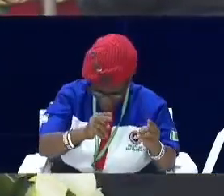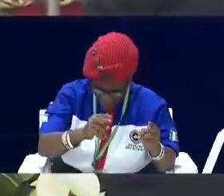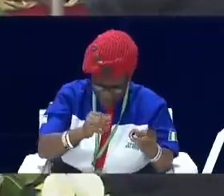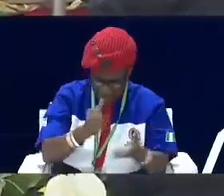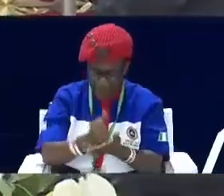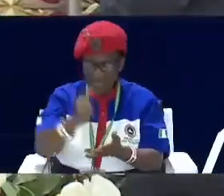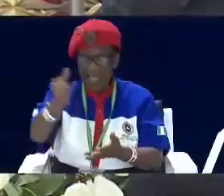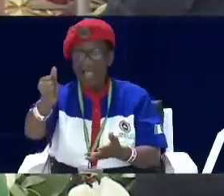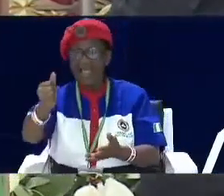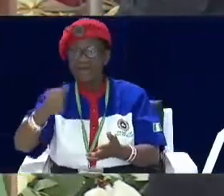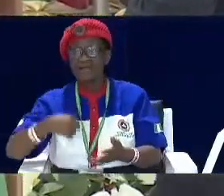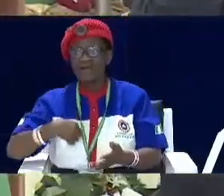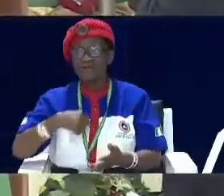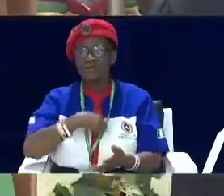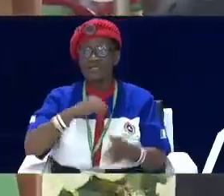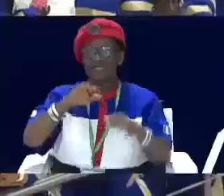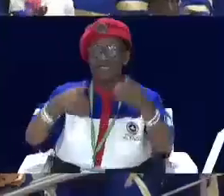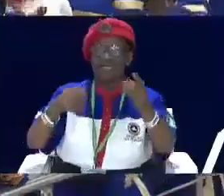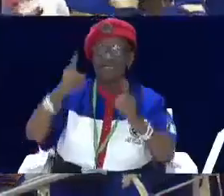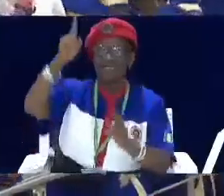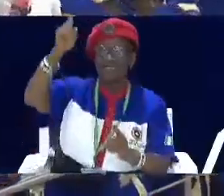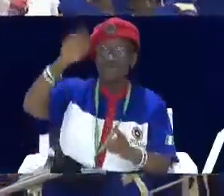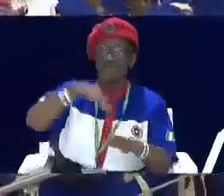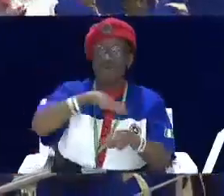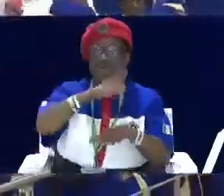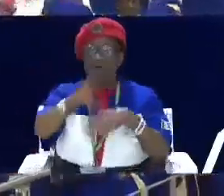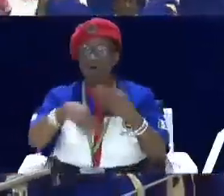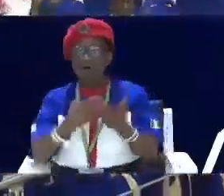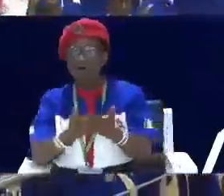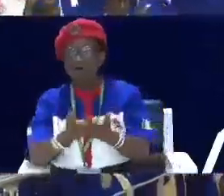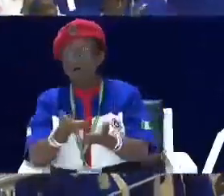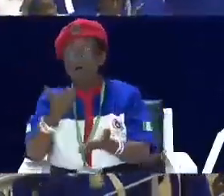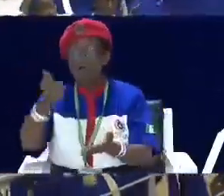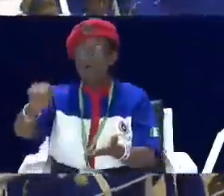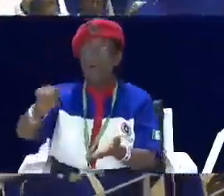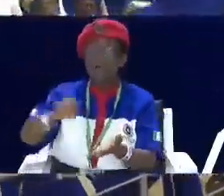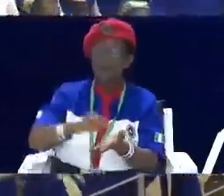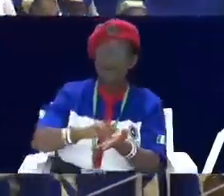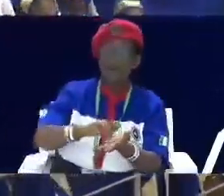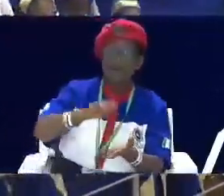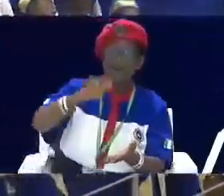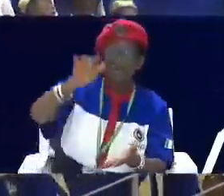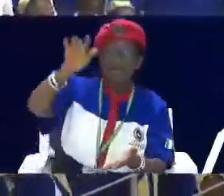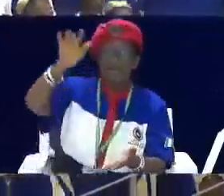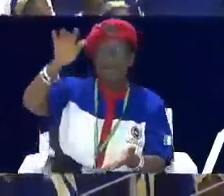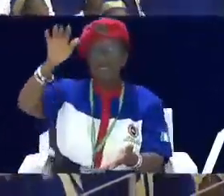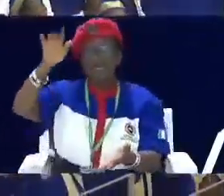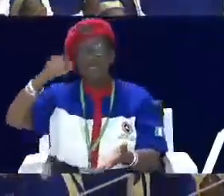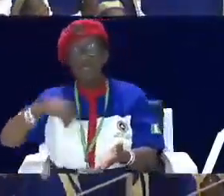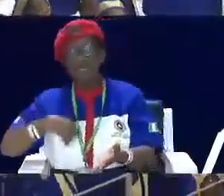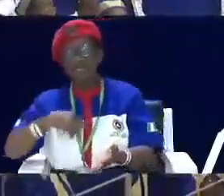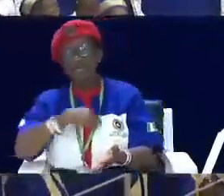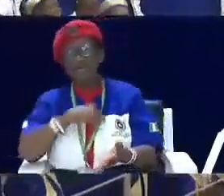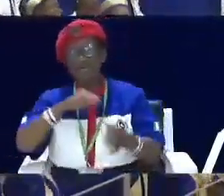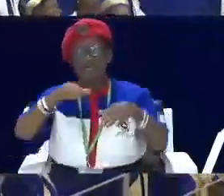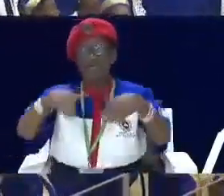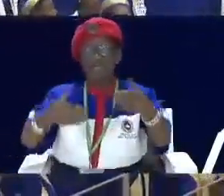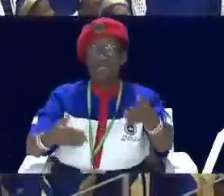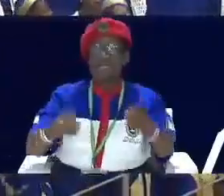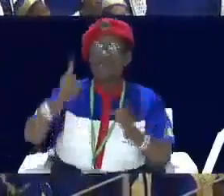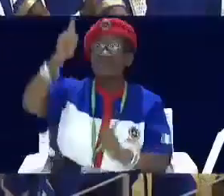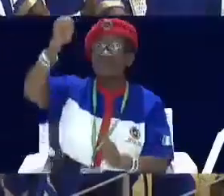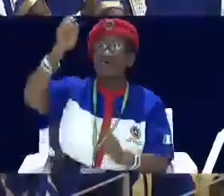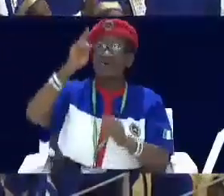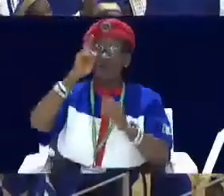honor. Amen. We give you all the glory. We